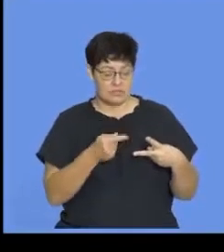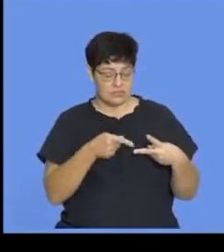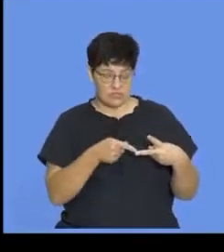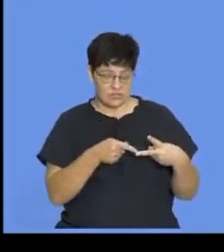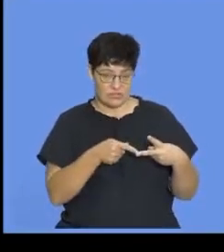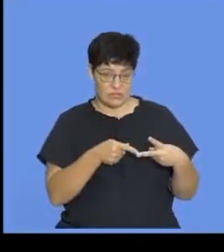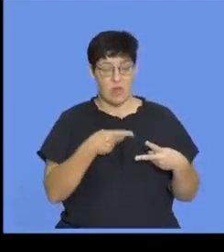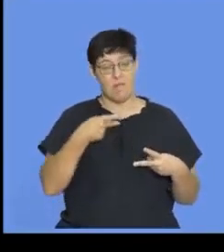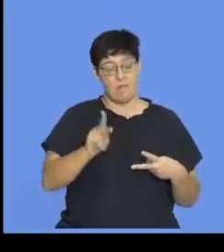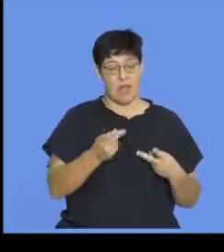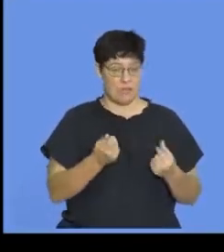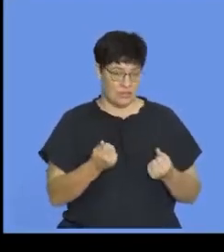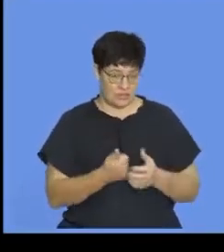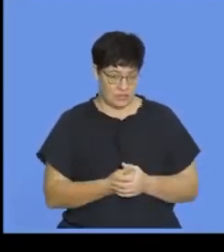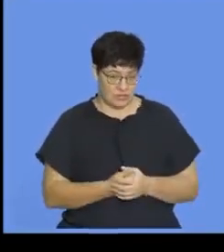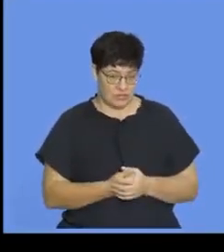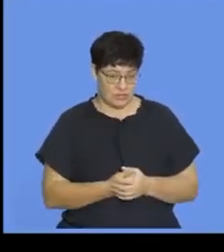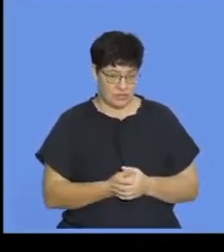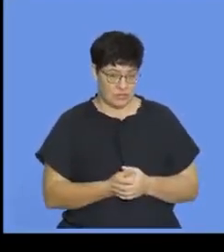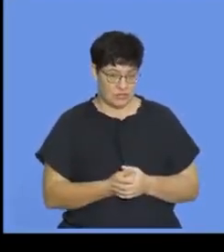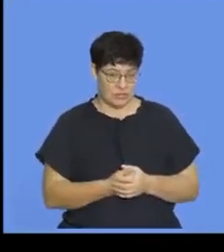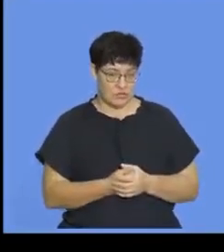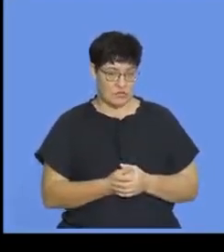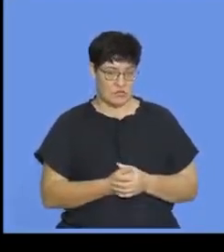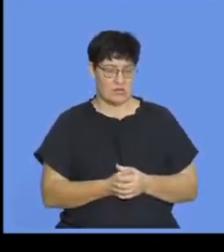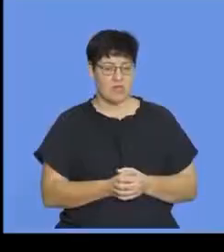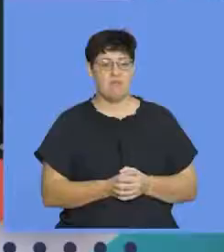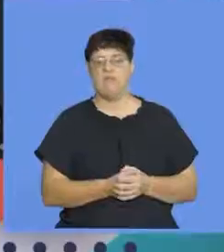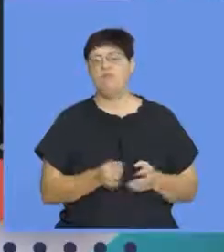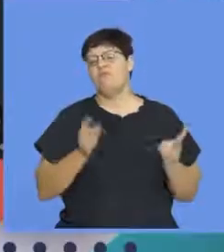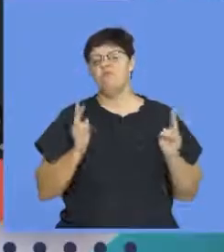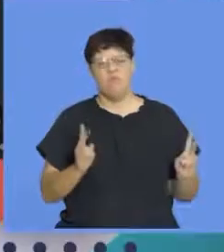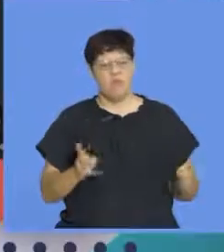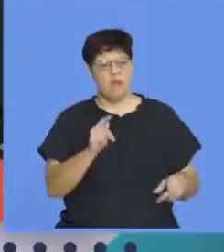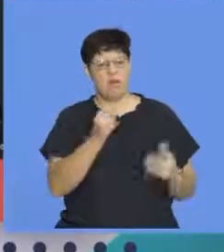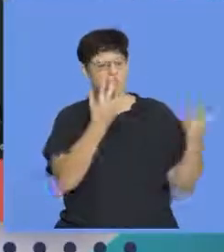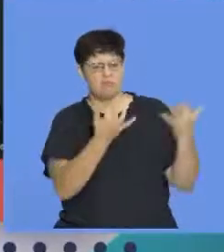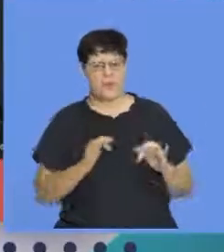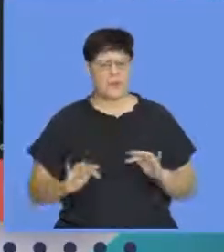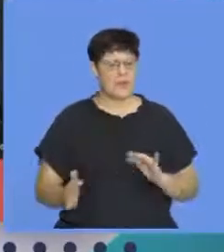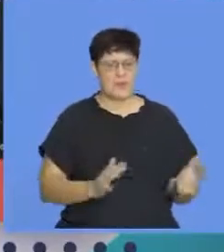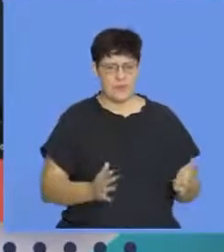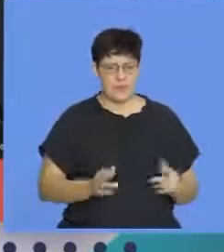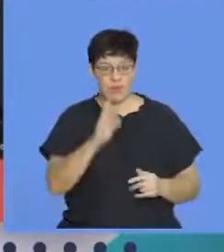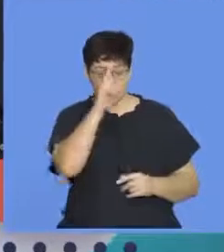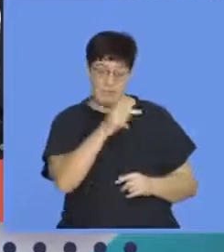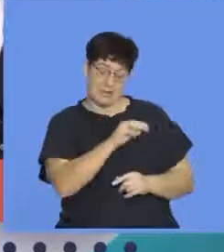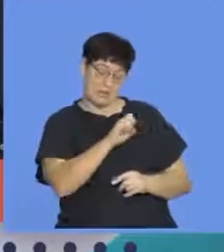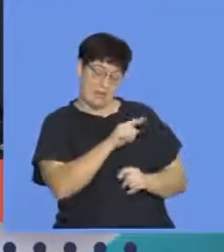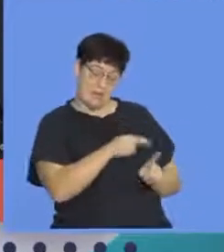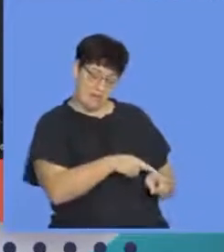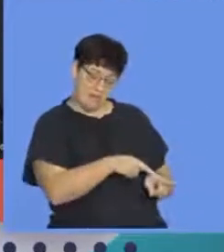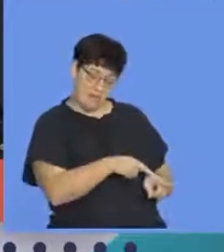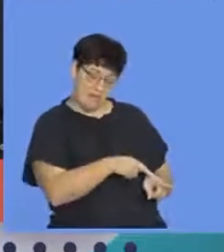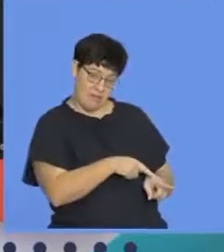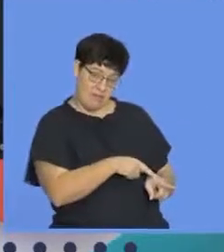our creditors. Now, what do we normally use as a basis for working? Remember with debtors we said, we